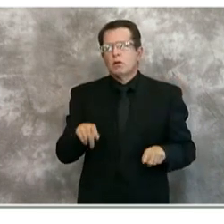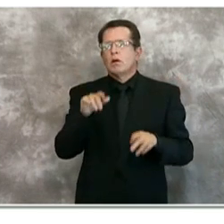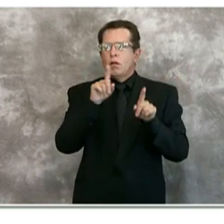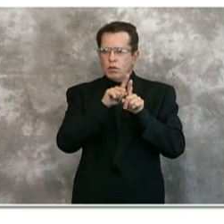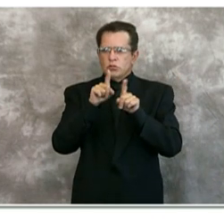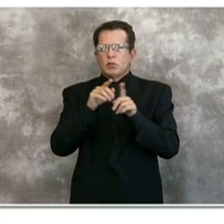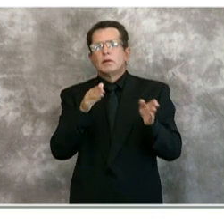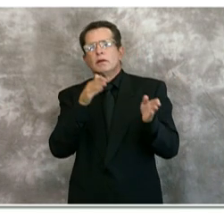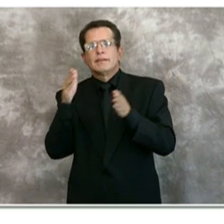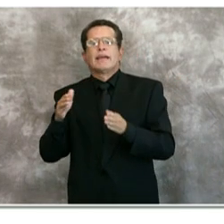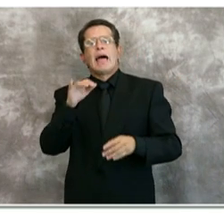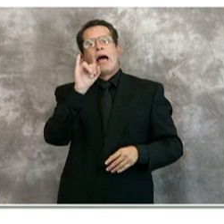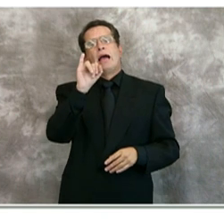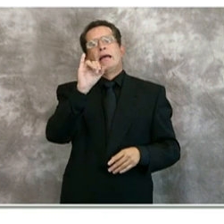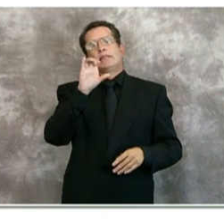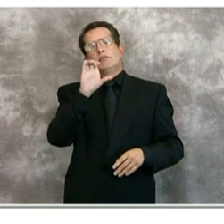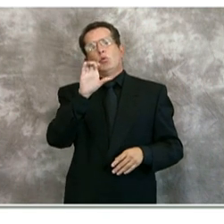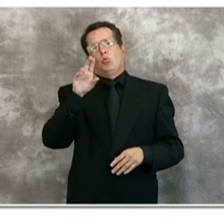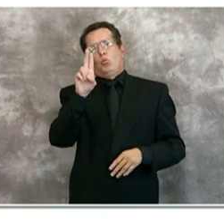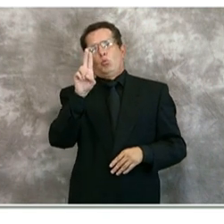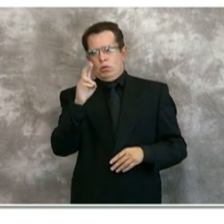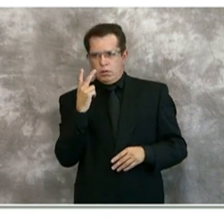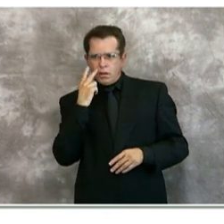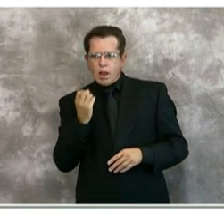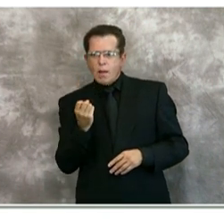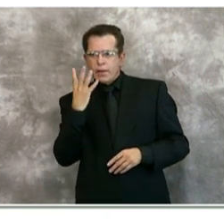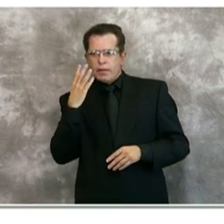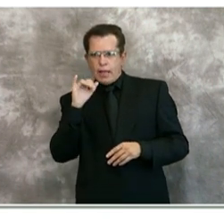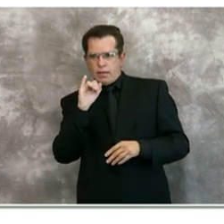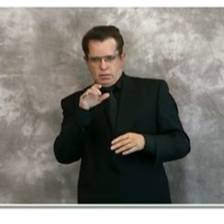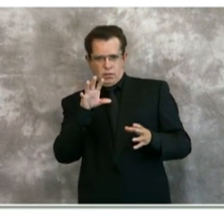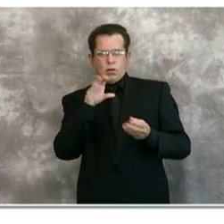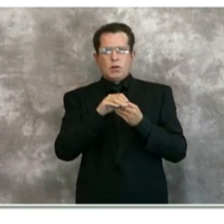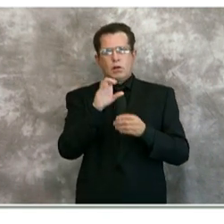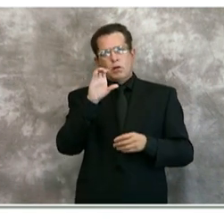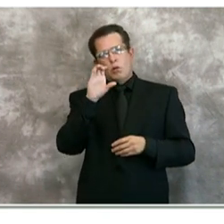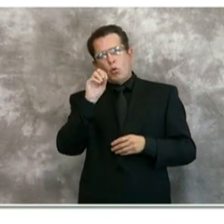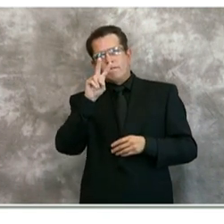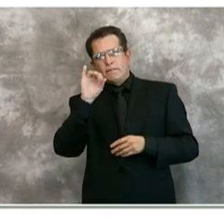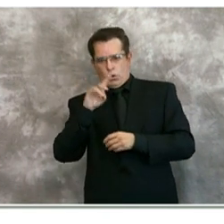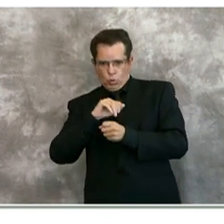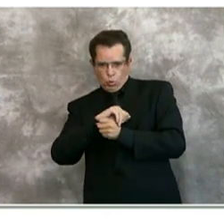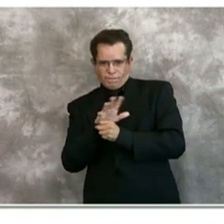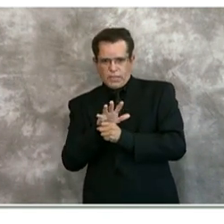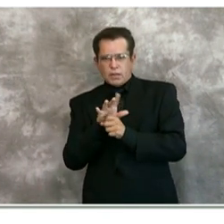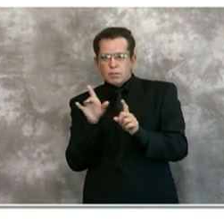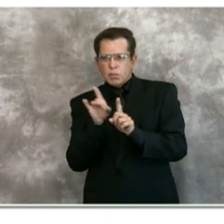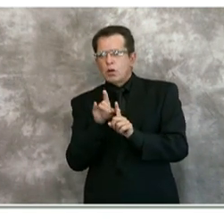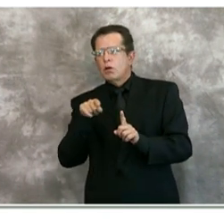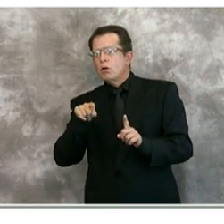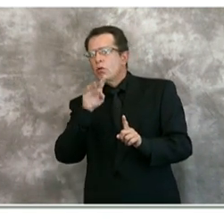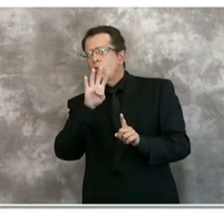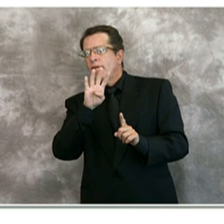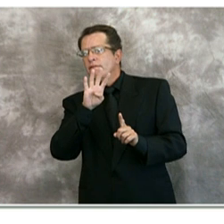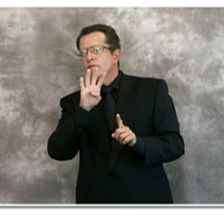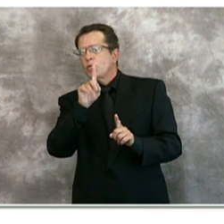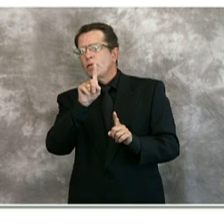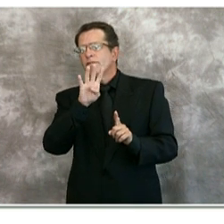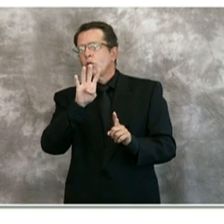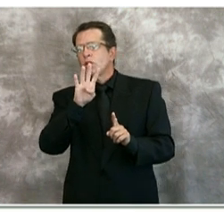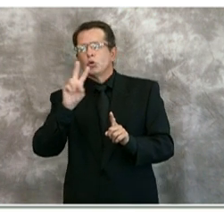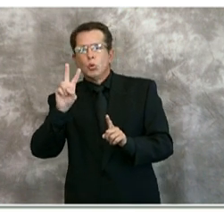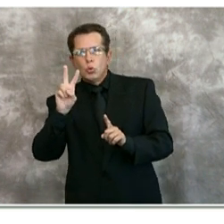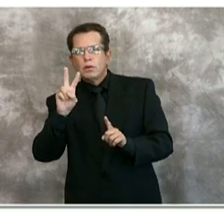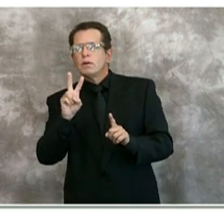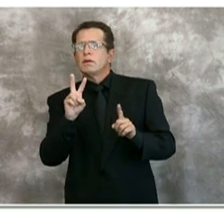our ICU capacity. Again, you see the COVID-related numbers in the blue, non-COVID in the yellow. Both of those are up yesterday to today